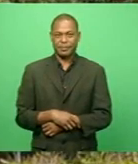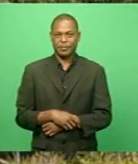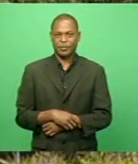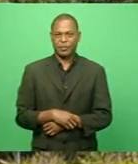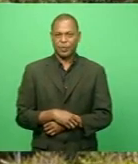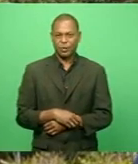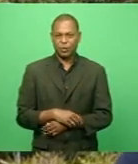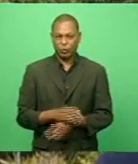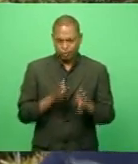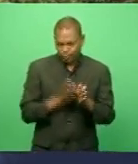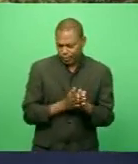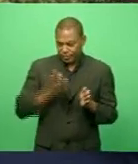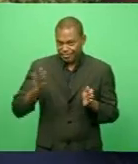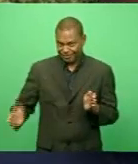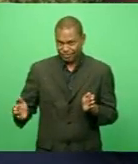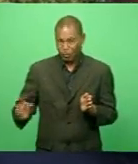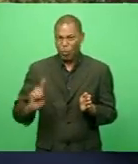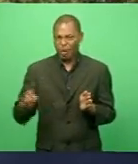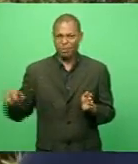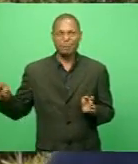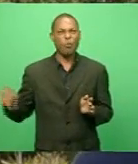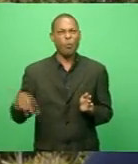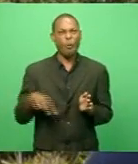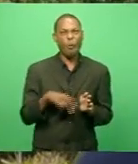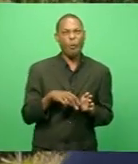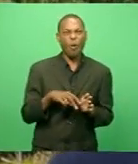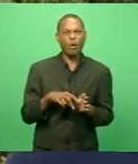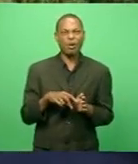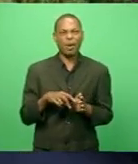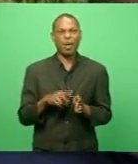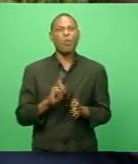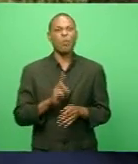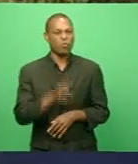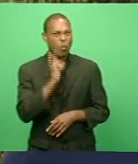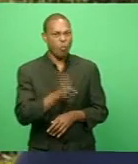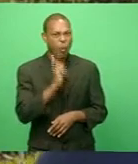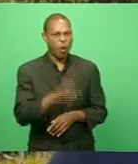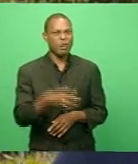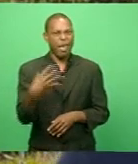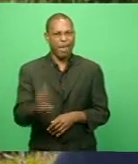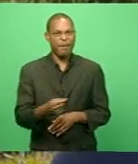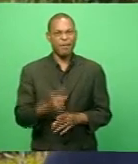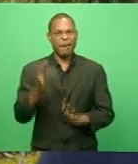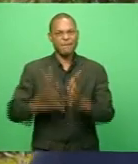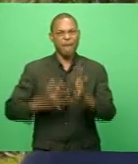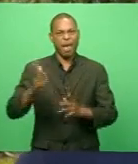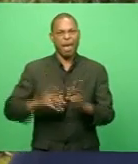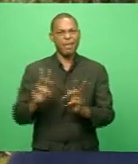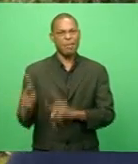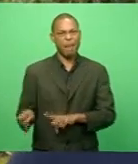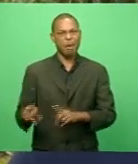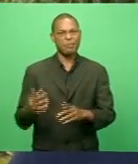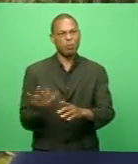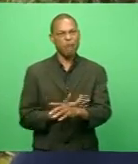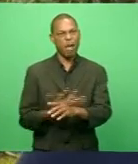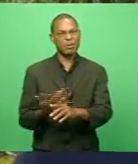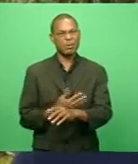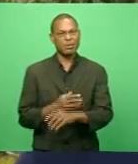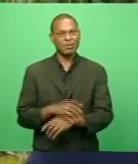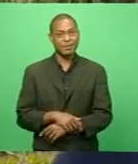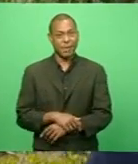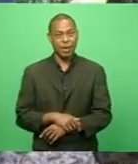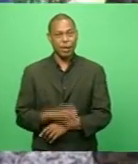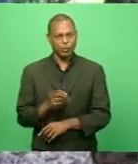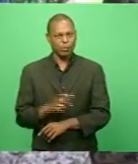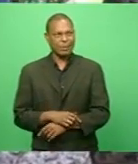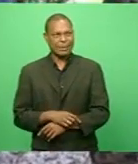national park just to warn us that we have fire in the, we have grass, like a fire in the park. Like we could tell that he was really